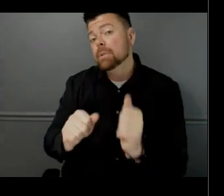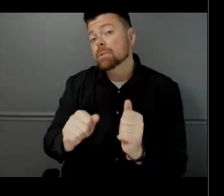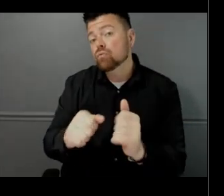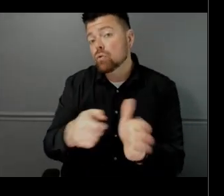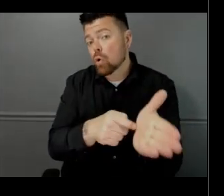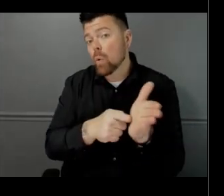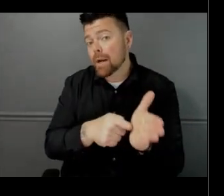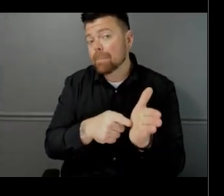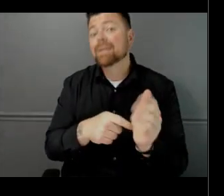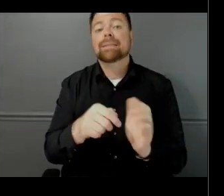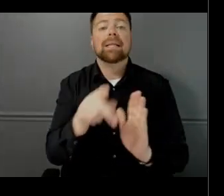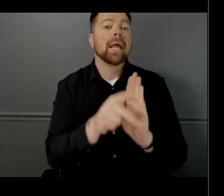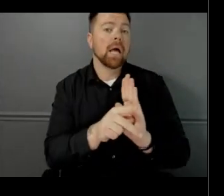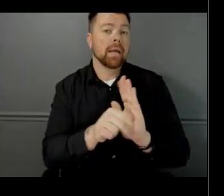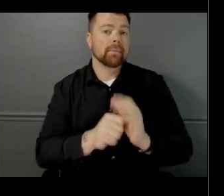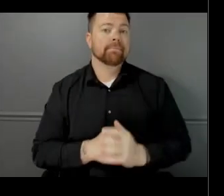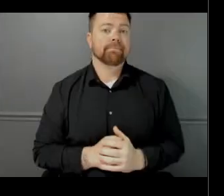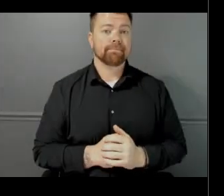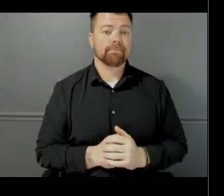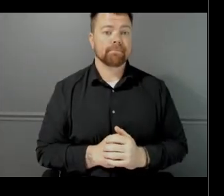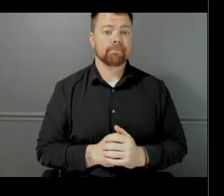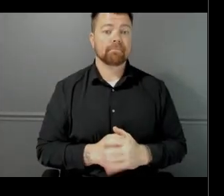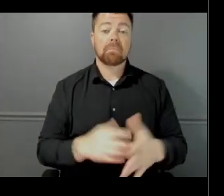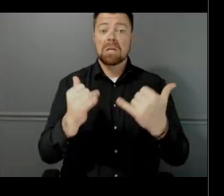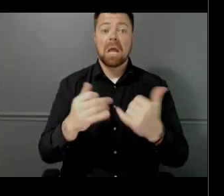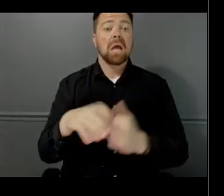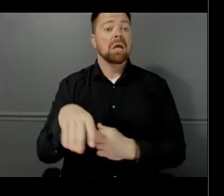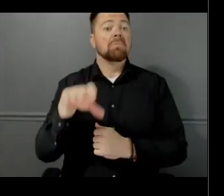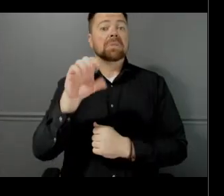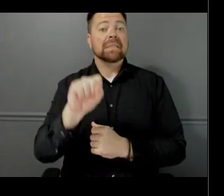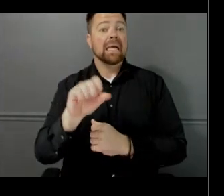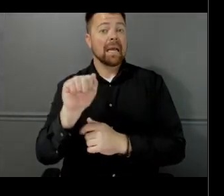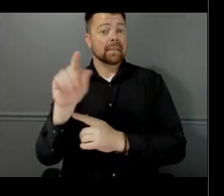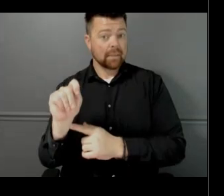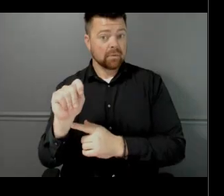guidelines. Now, site analysis test,